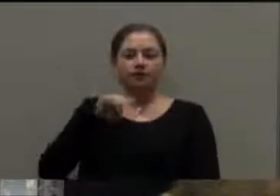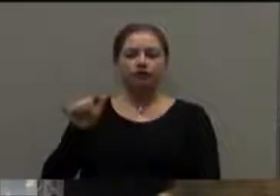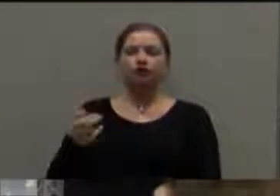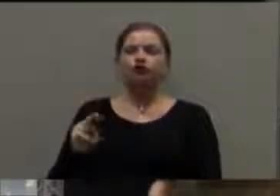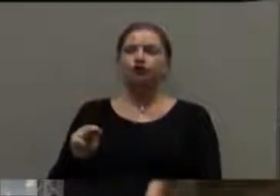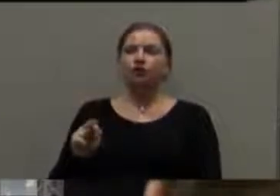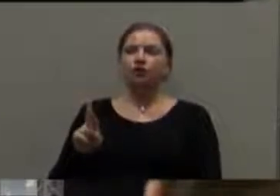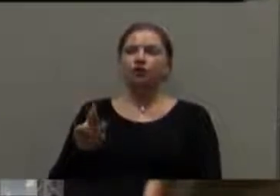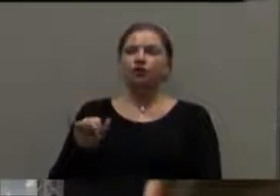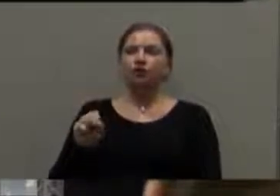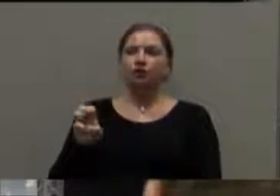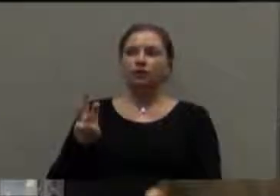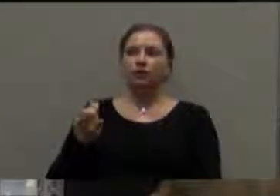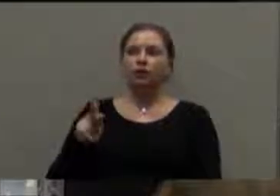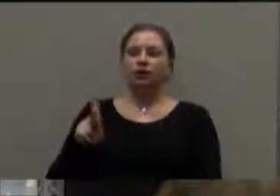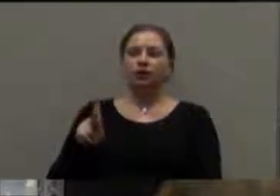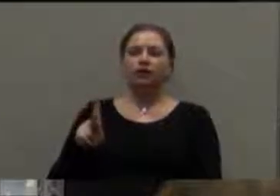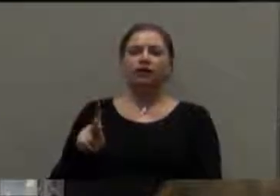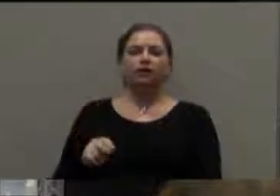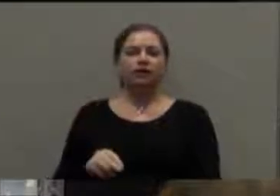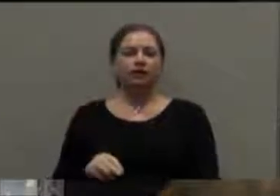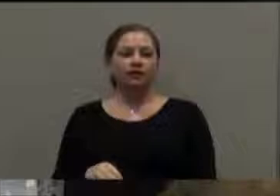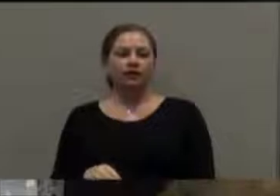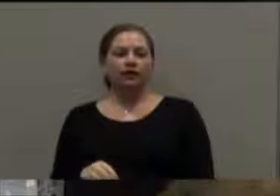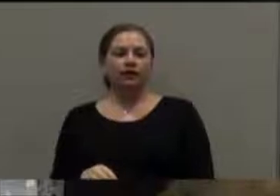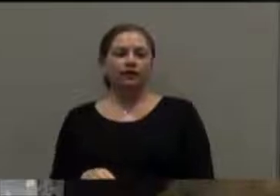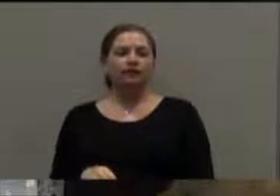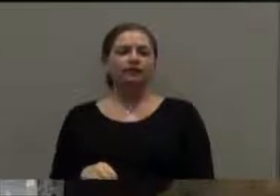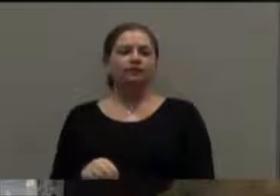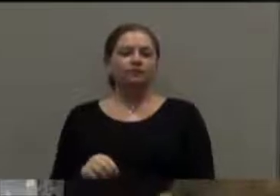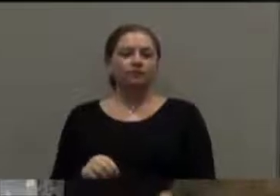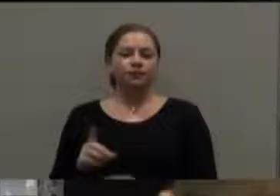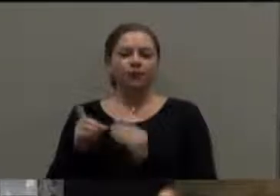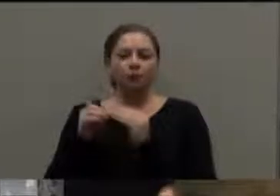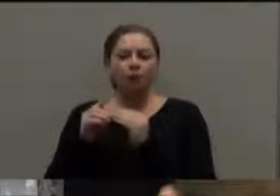Ms. Christie votes for Dr. Jon Rysewyk.